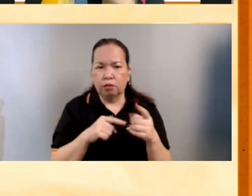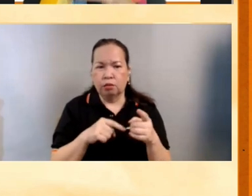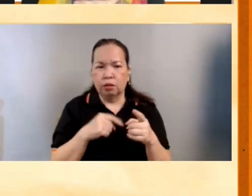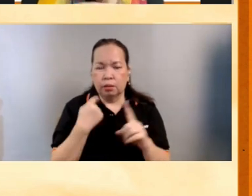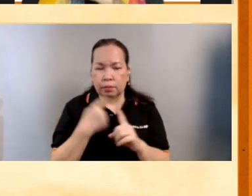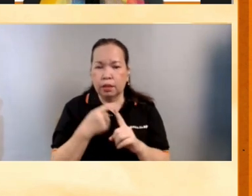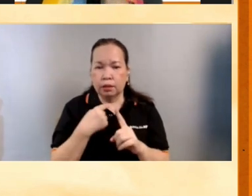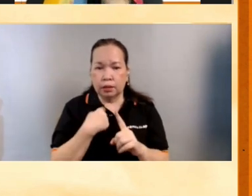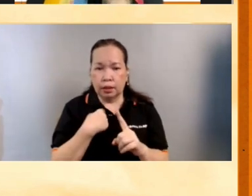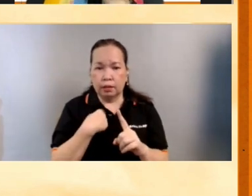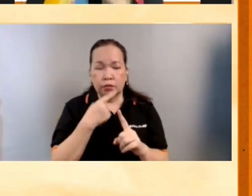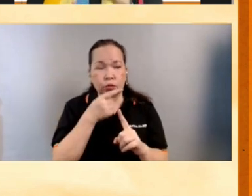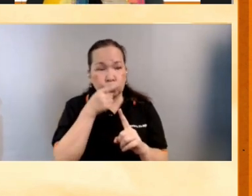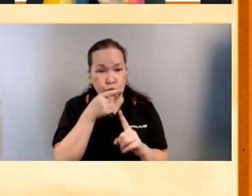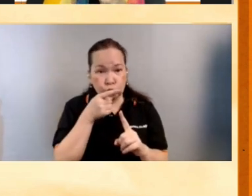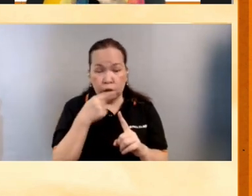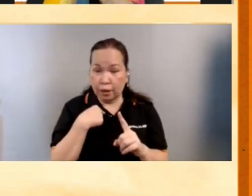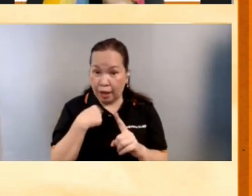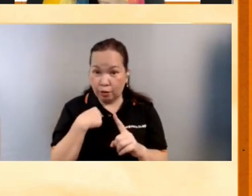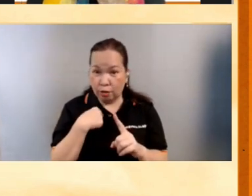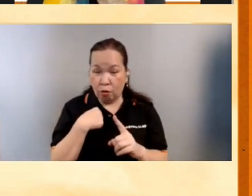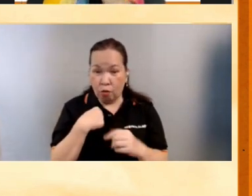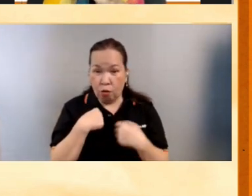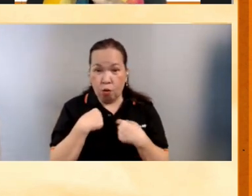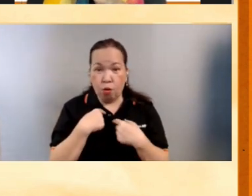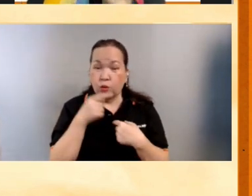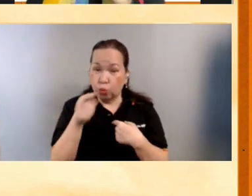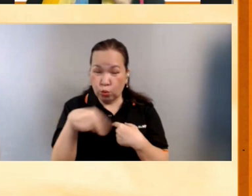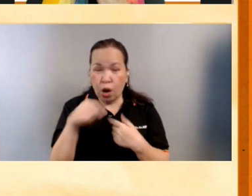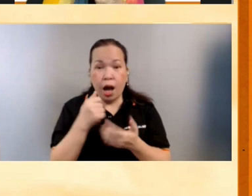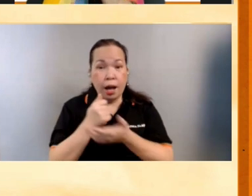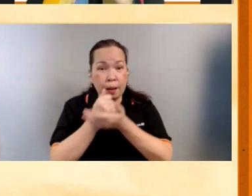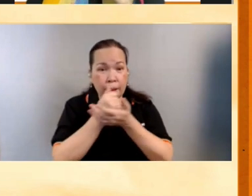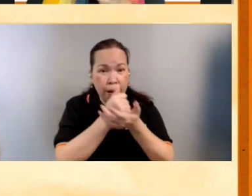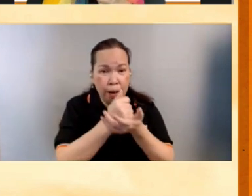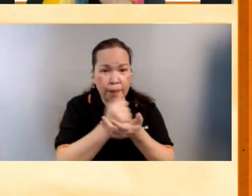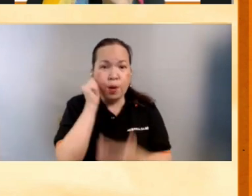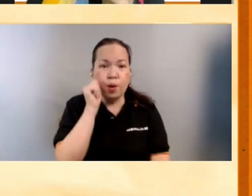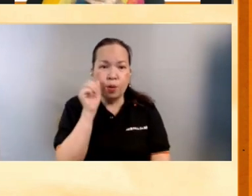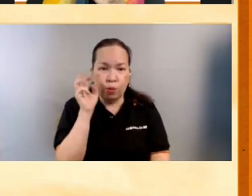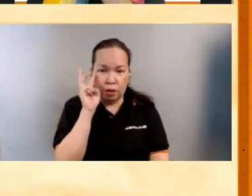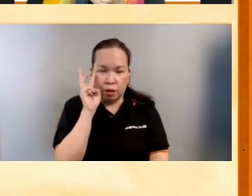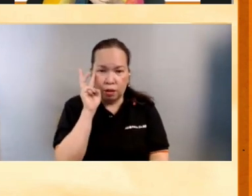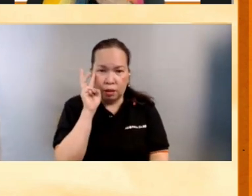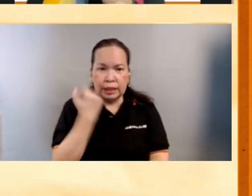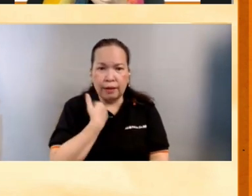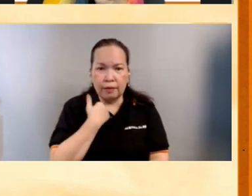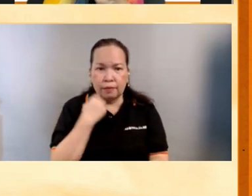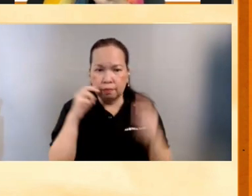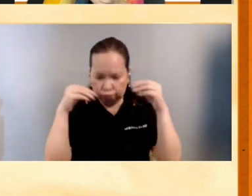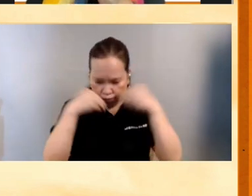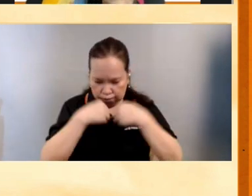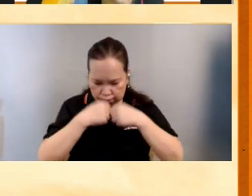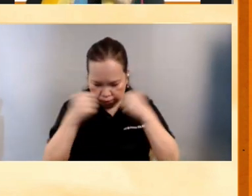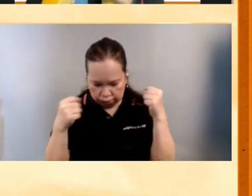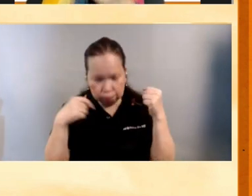own vulnerability as a helper, your own issues, and own them. Remember, your issues will be triggered when you're helping a person who's